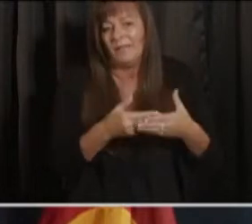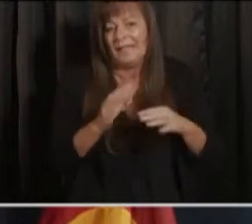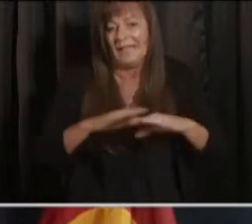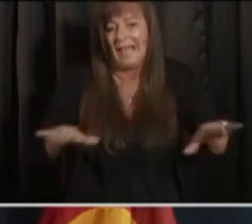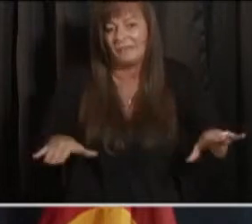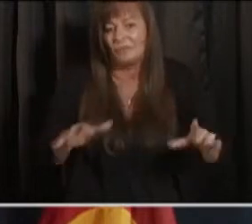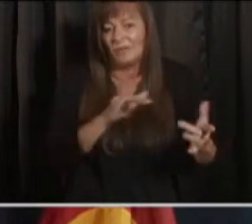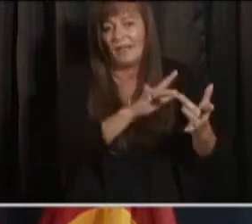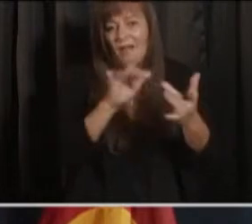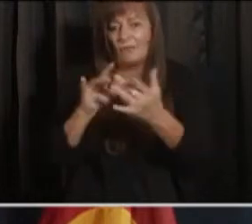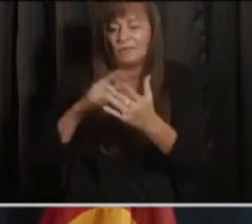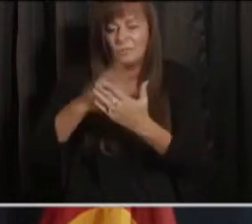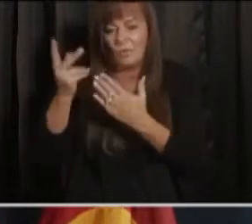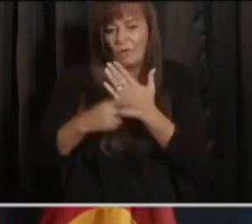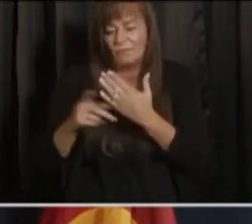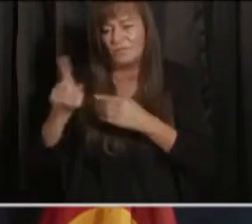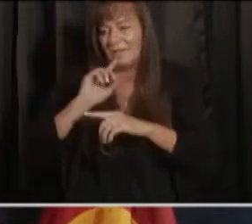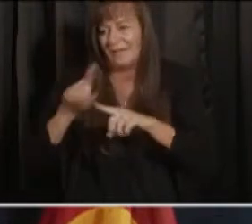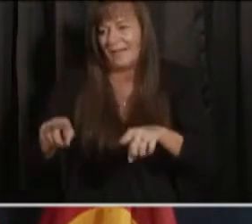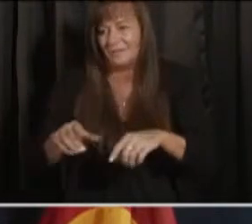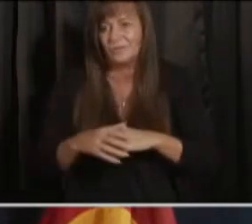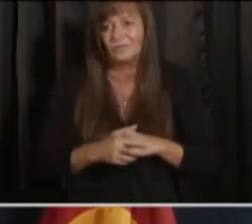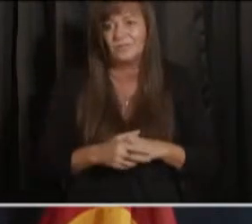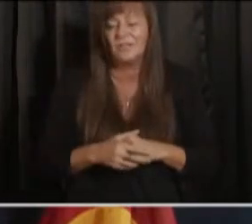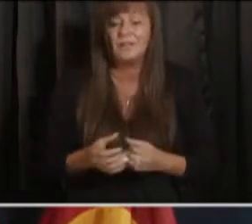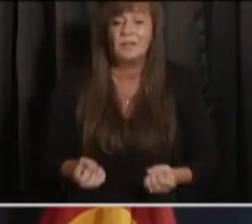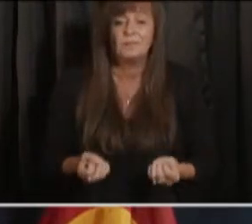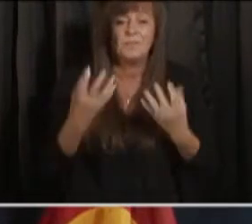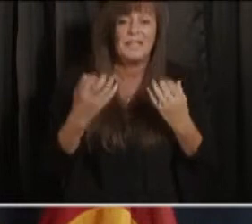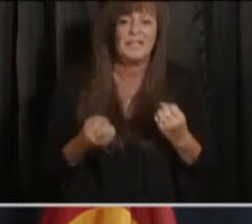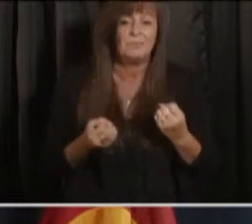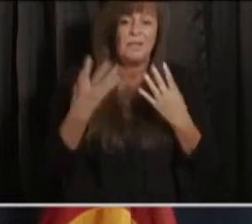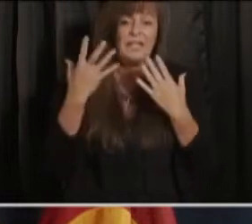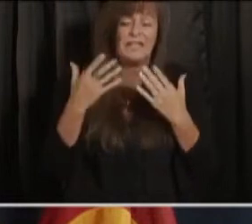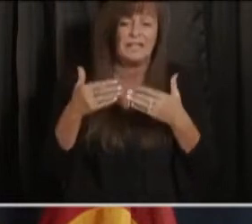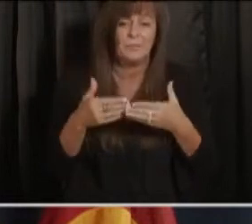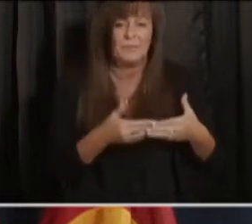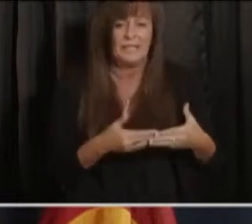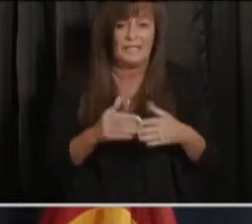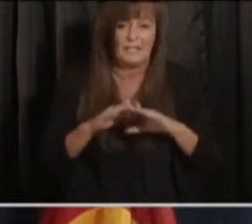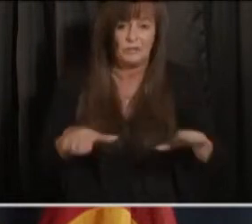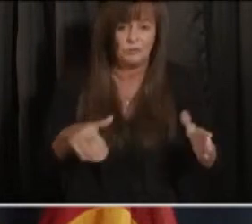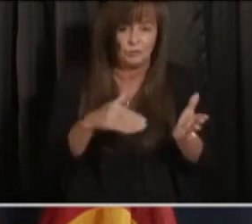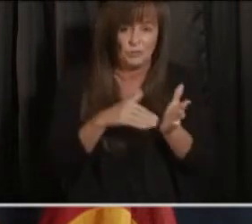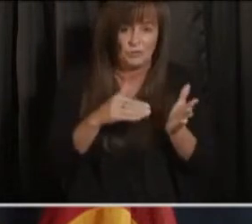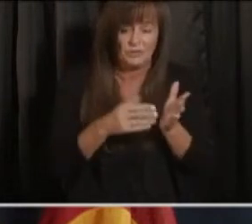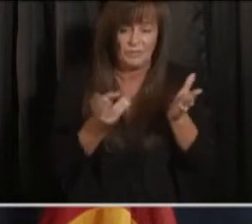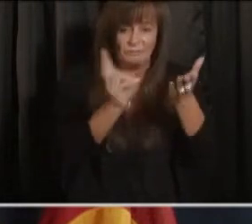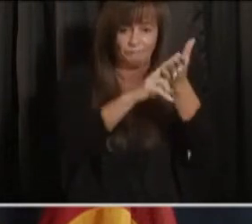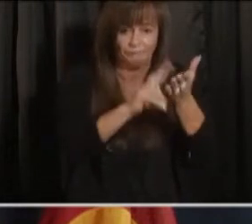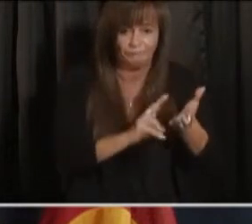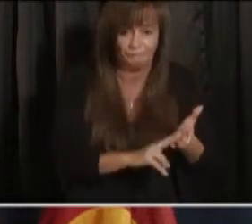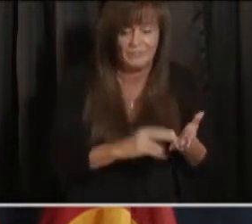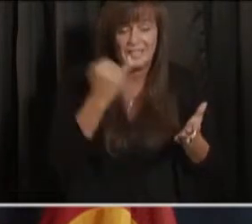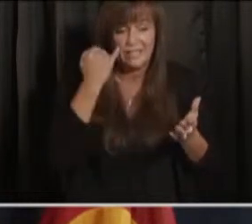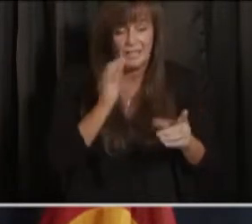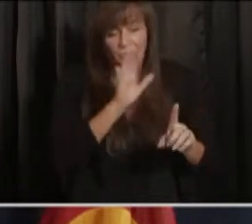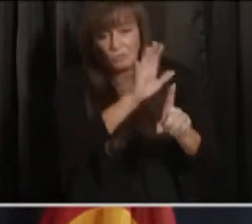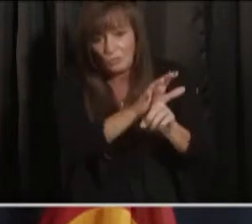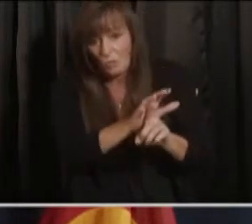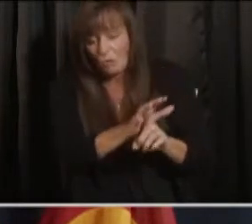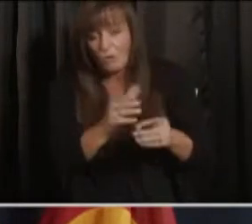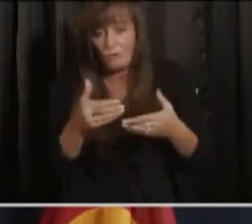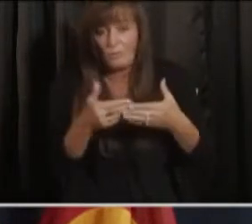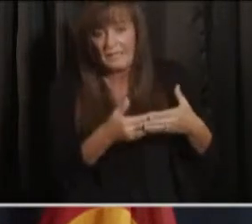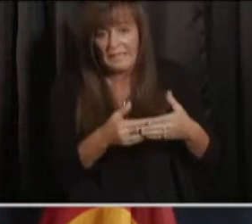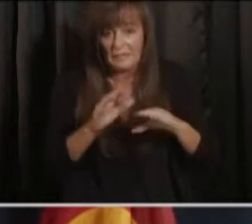that one. We have enrolled many pediatricians in the state. Check with your pediatrician. If for some reason your pediatrician isn't enrolled, it also will